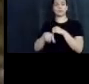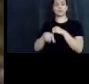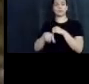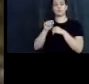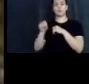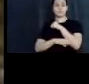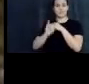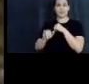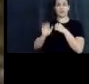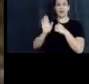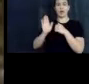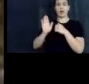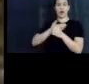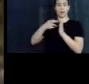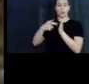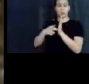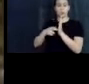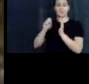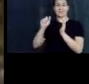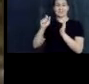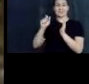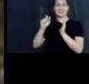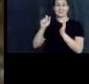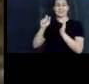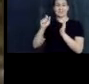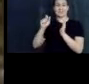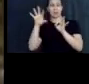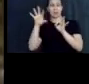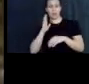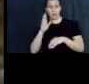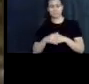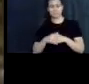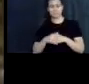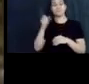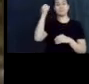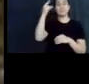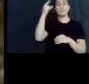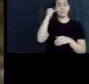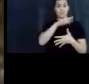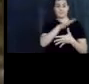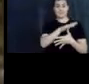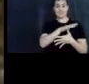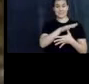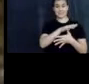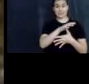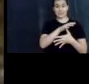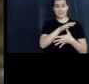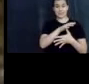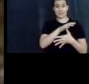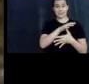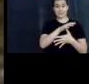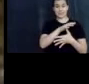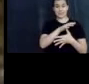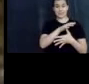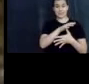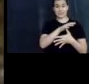you also need to submit your official high school transcript only if you have less than 18 hours. If you have more than 18